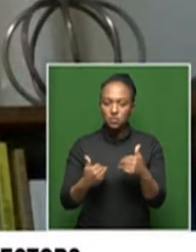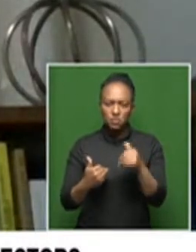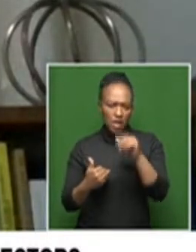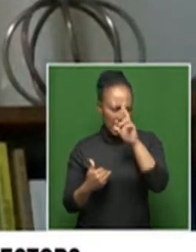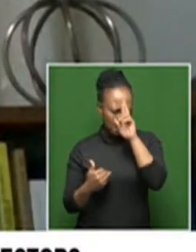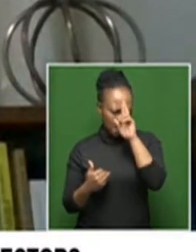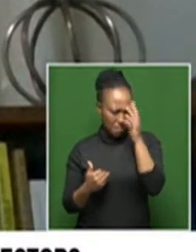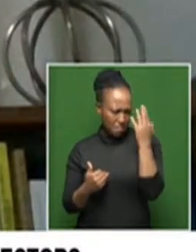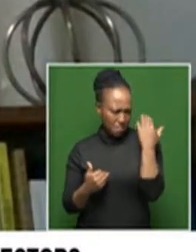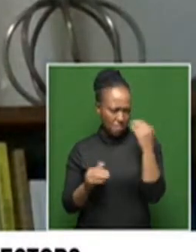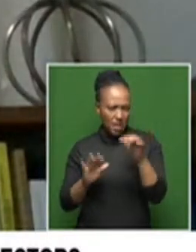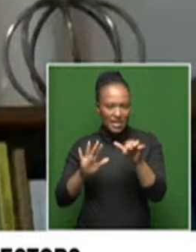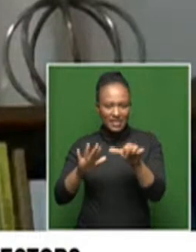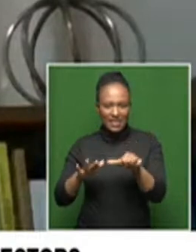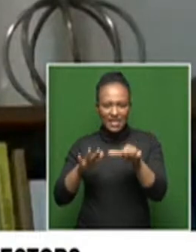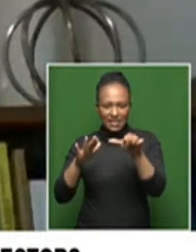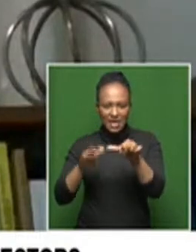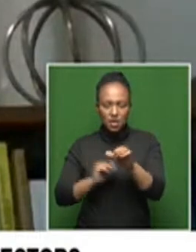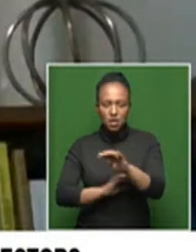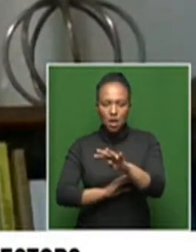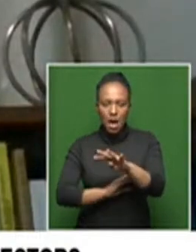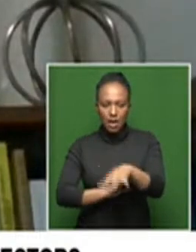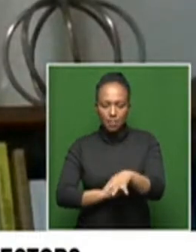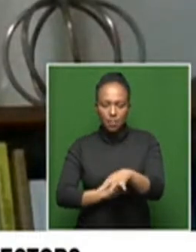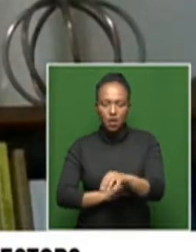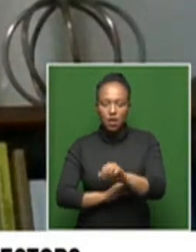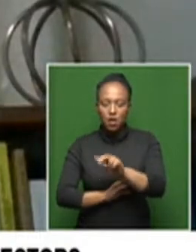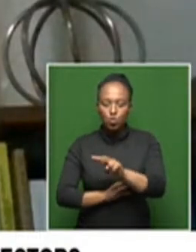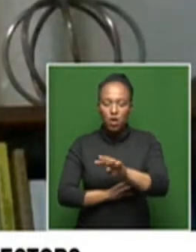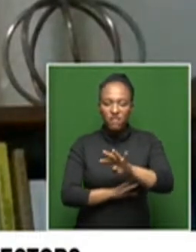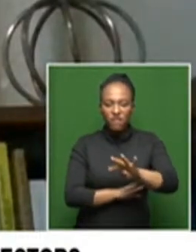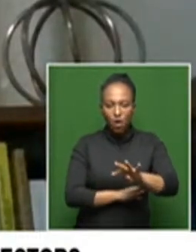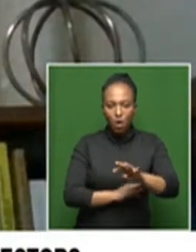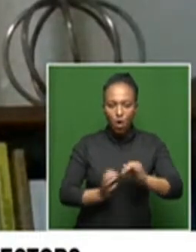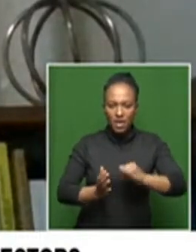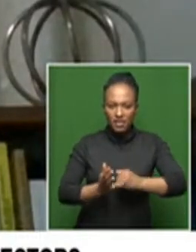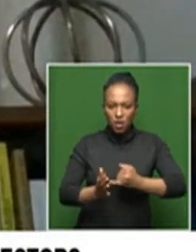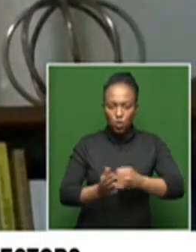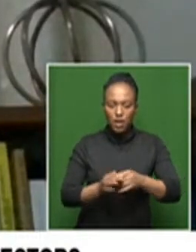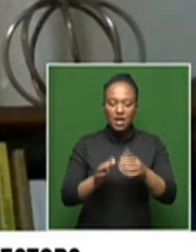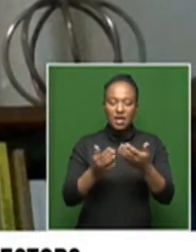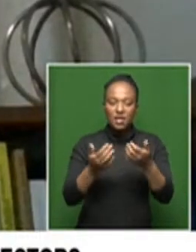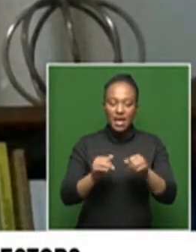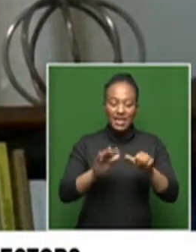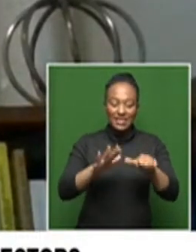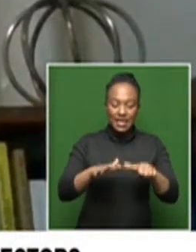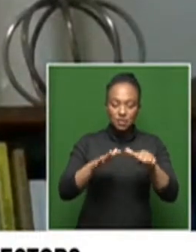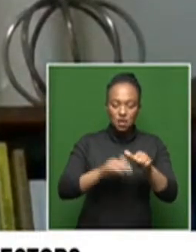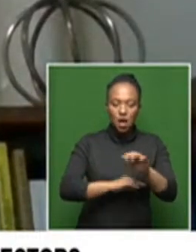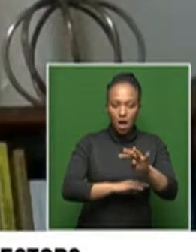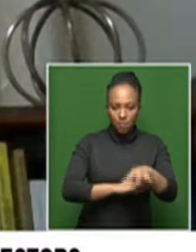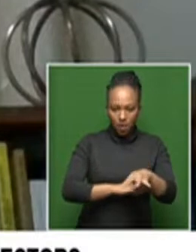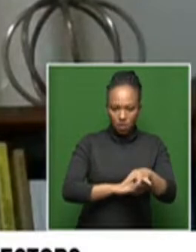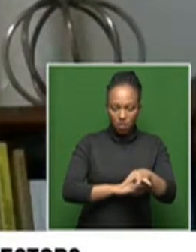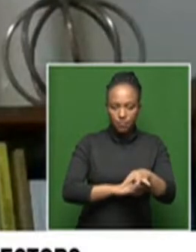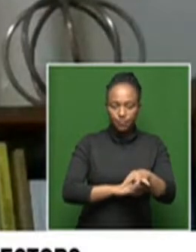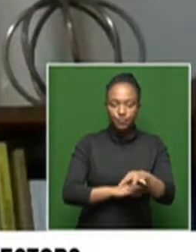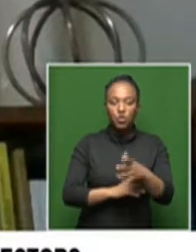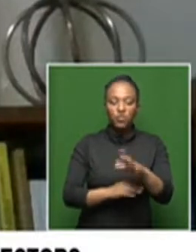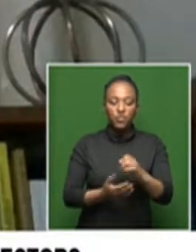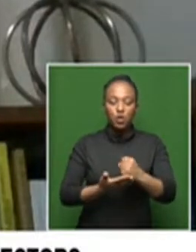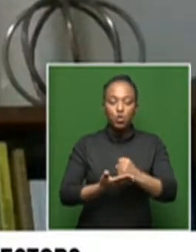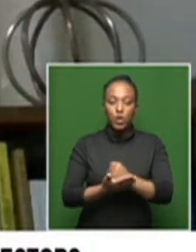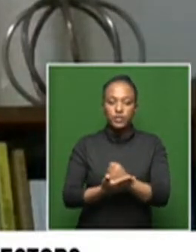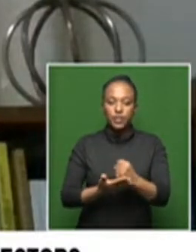the 16th of April, 24th of January, then the 16th of April, we had the registration for